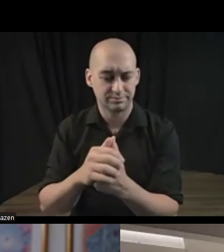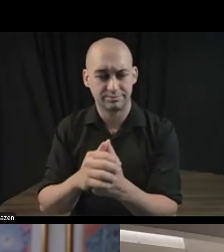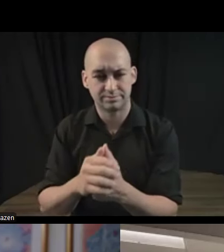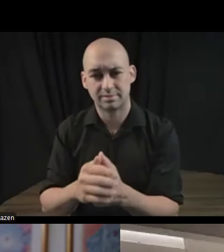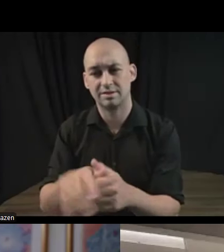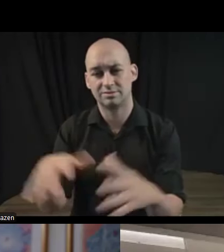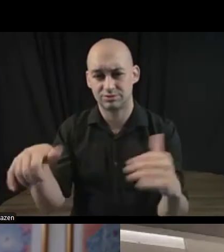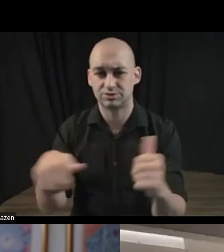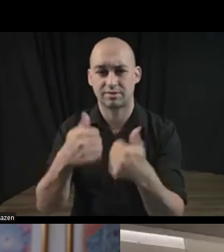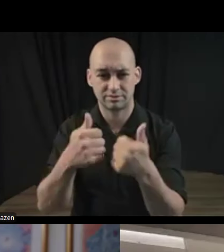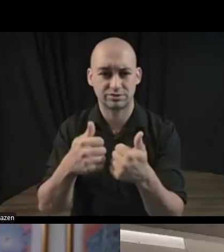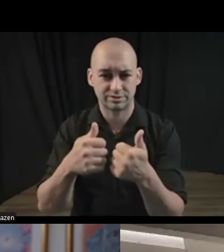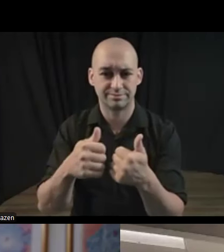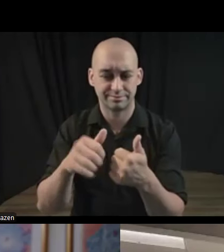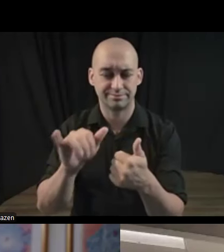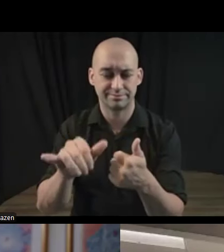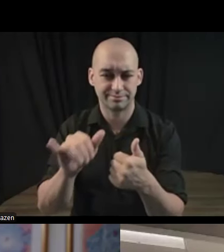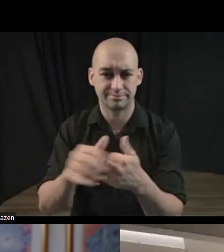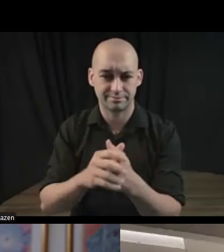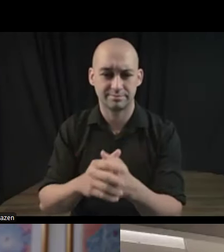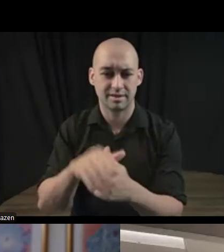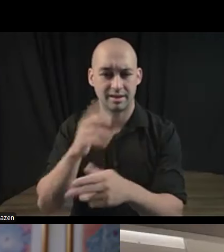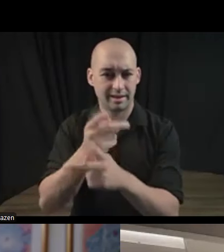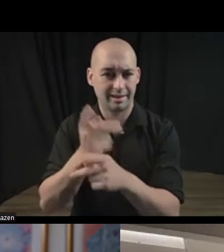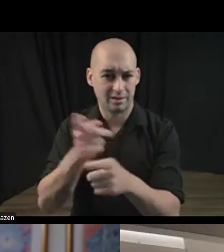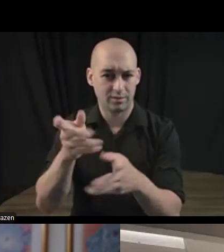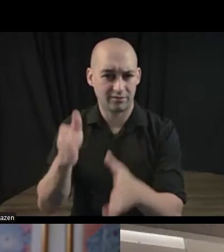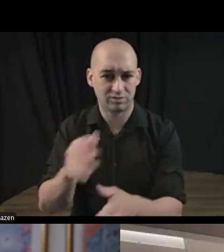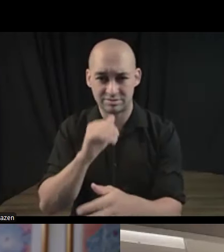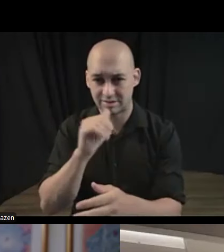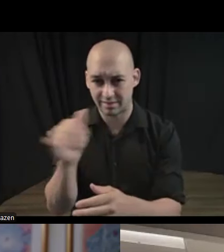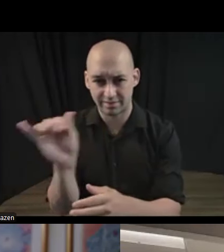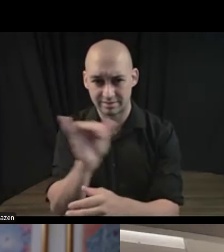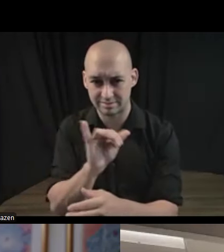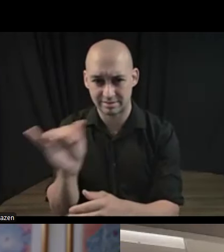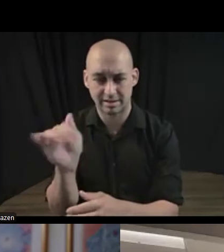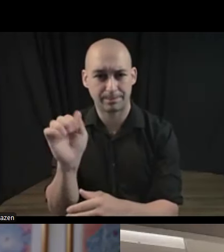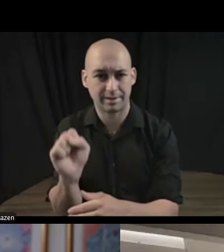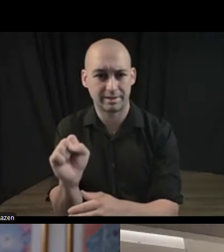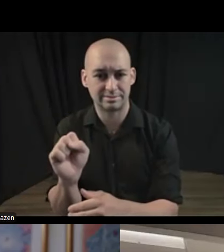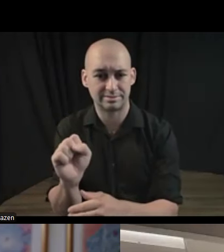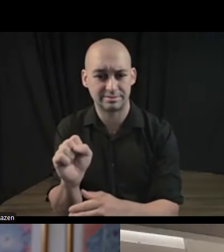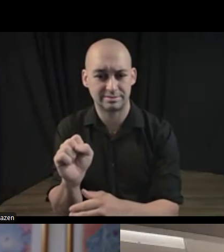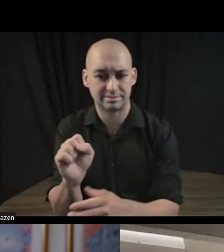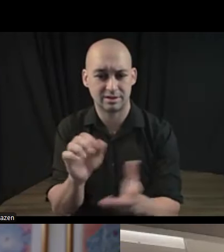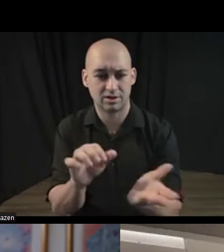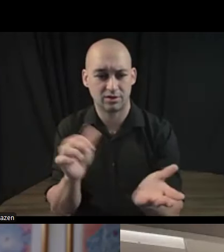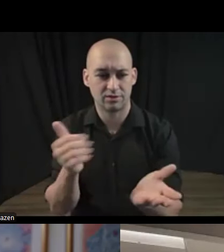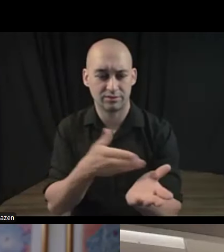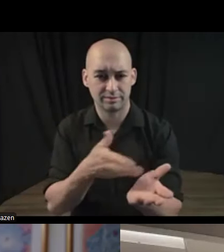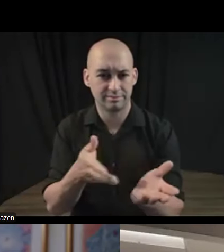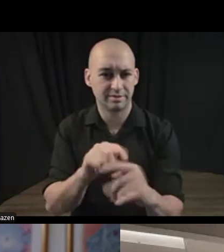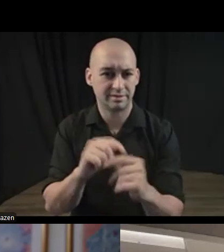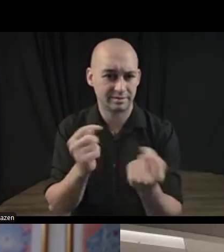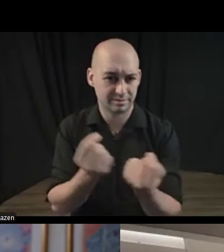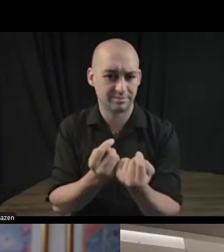same with caregivers, right? What caregivers need are not the same thing as our caregivers that we're used to dealing with. Have been caregivers their whole